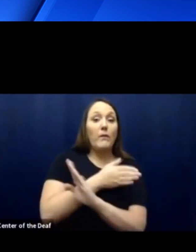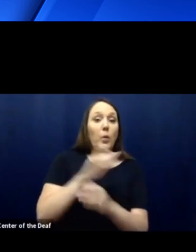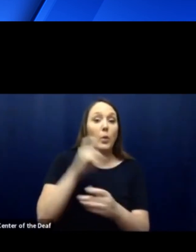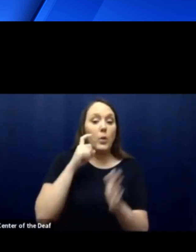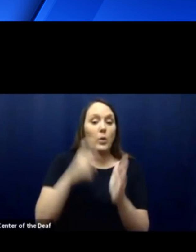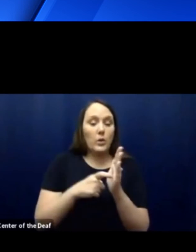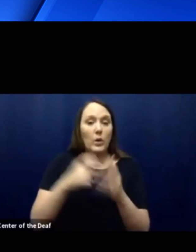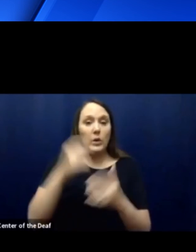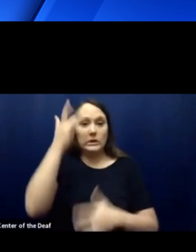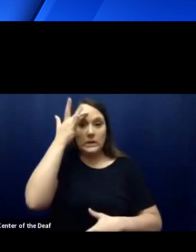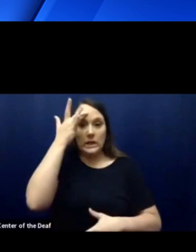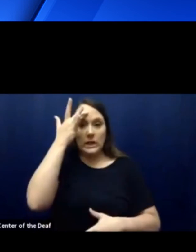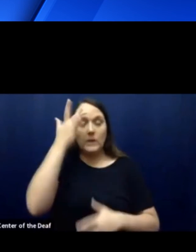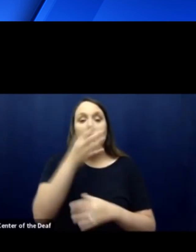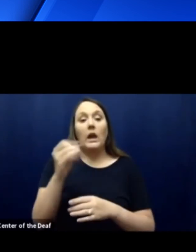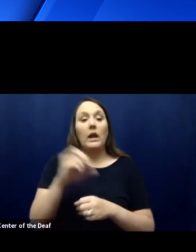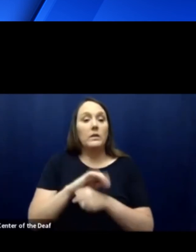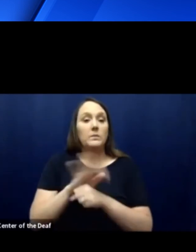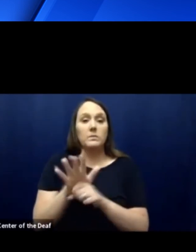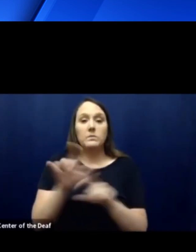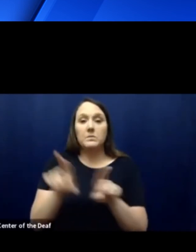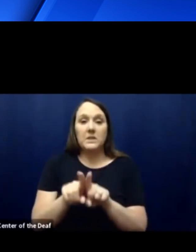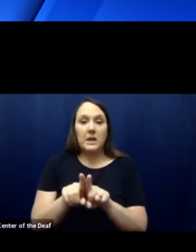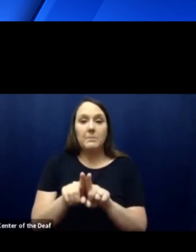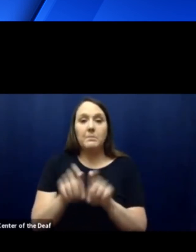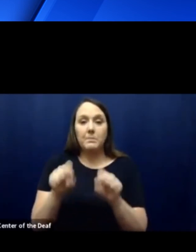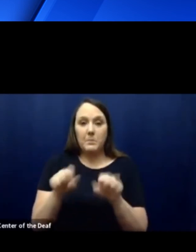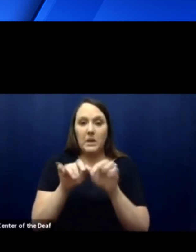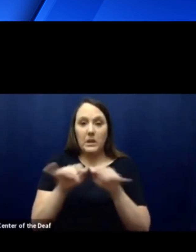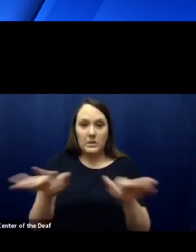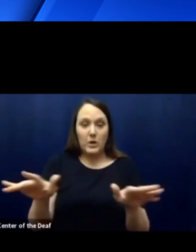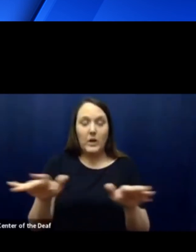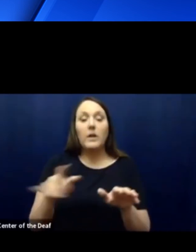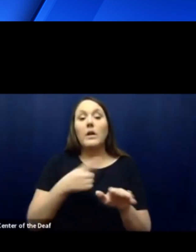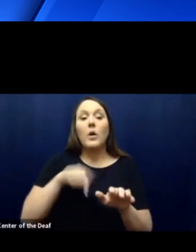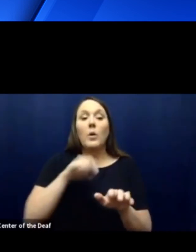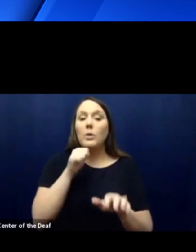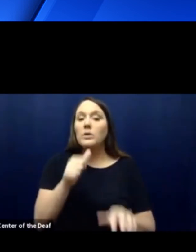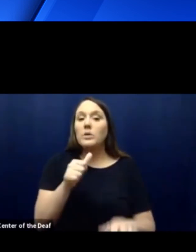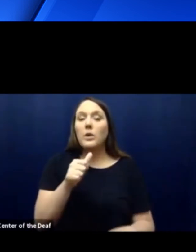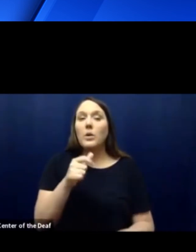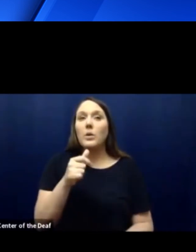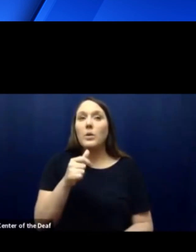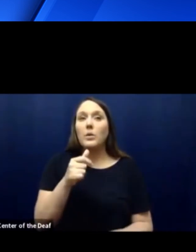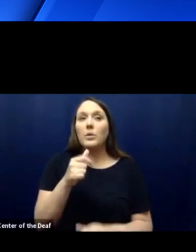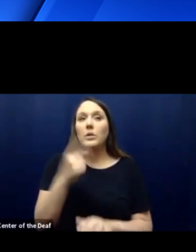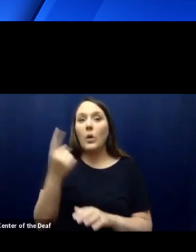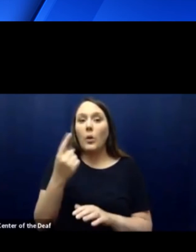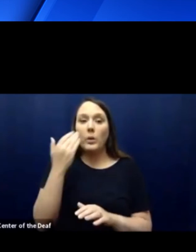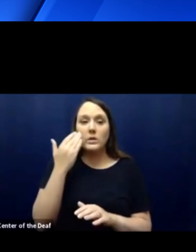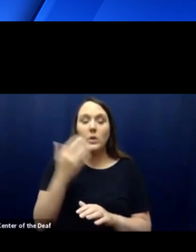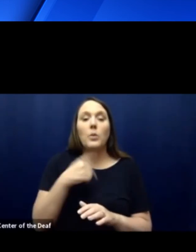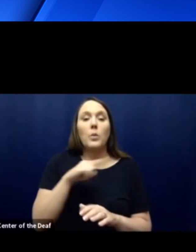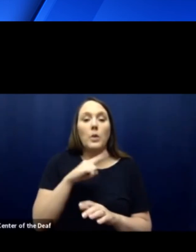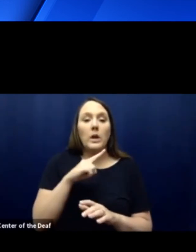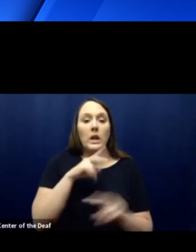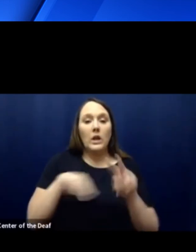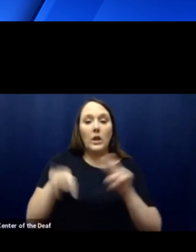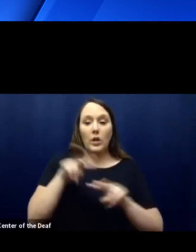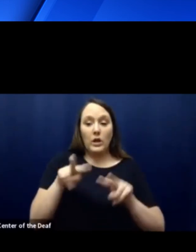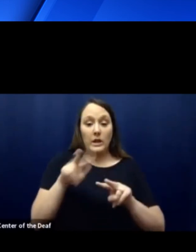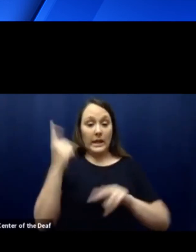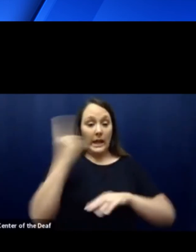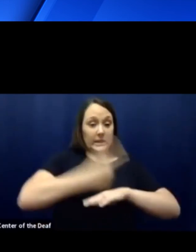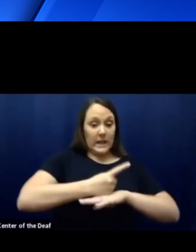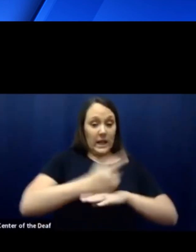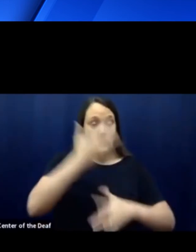can spread it before they're sick. So we don't always know. So what we look at is date of onset of illness,